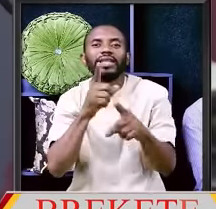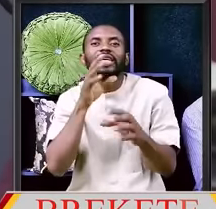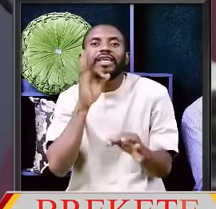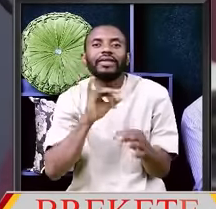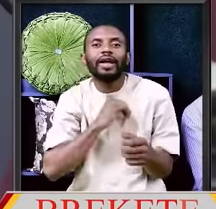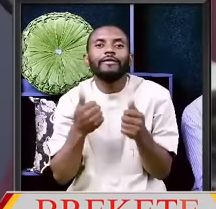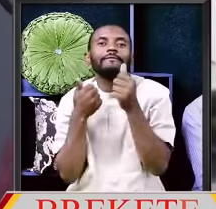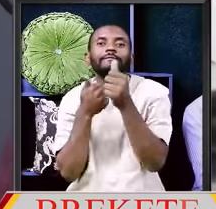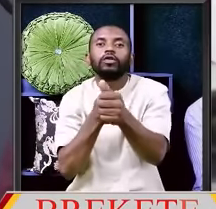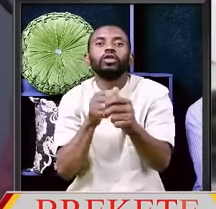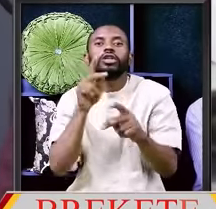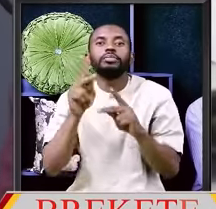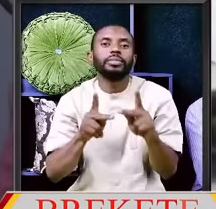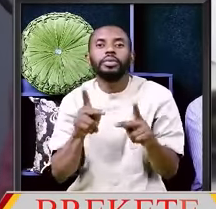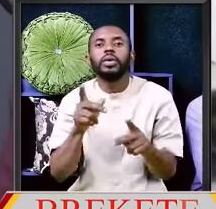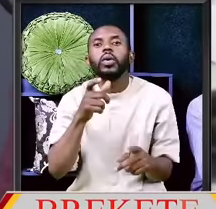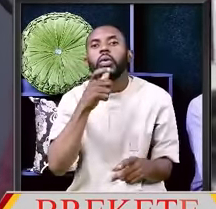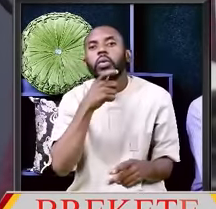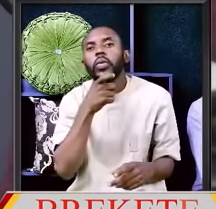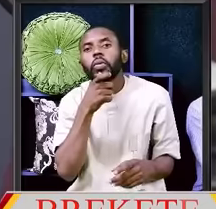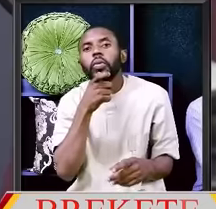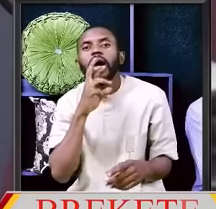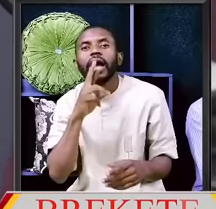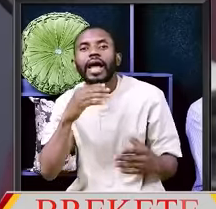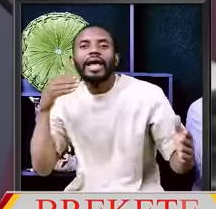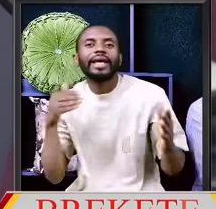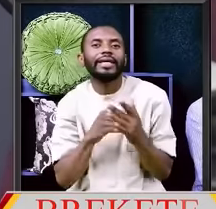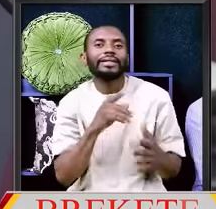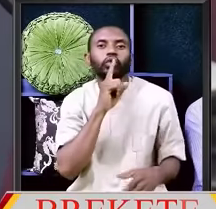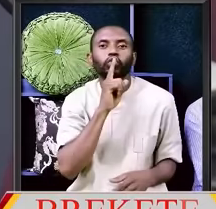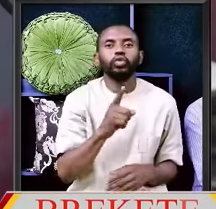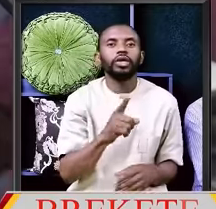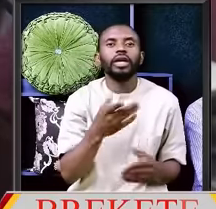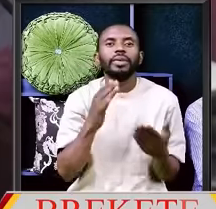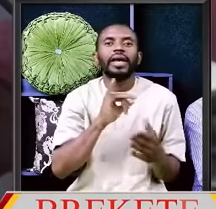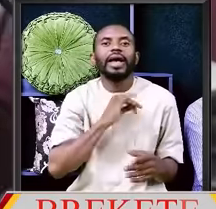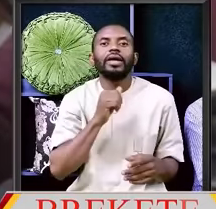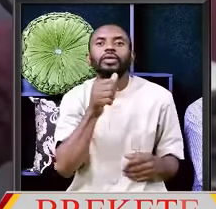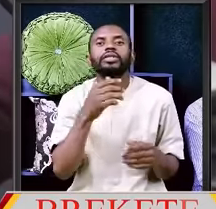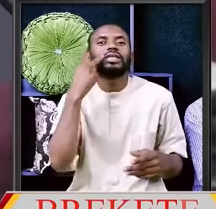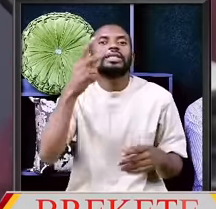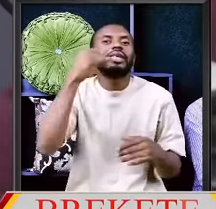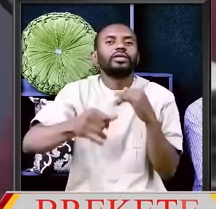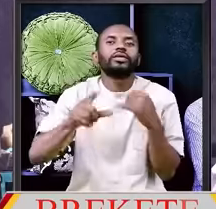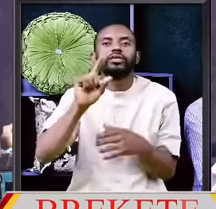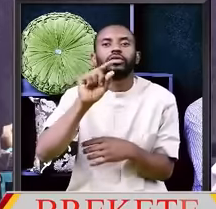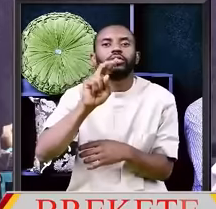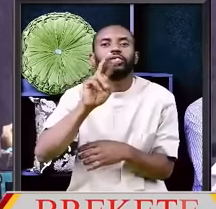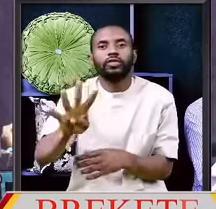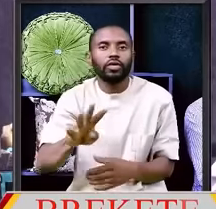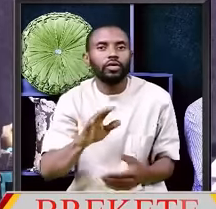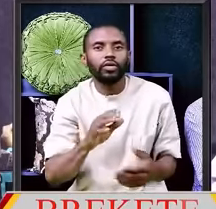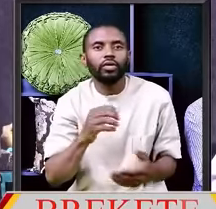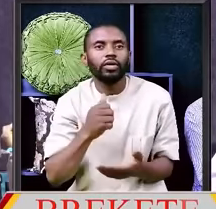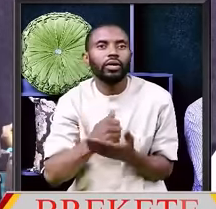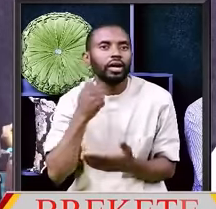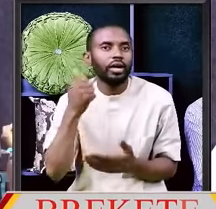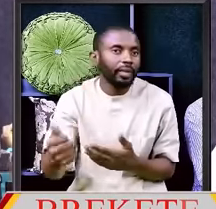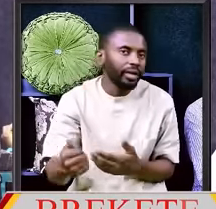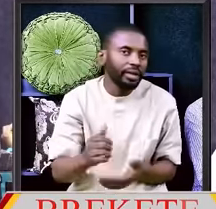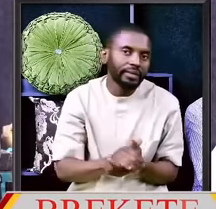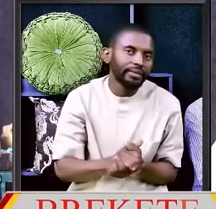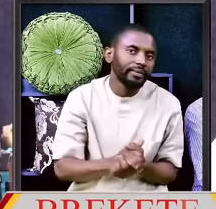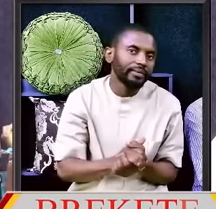I follow the people where they against the truth, may I not see the end of 2024. Amen.